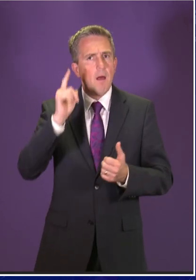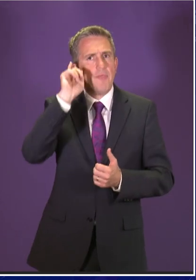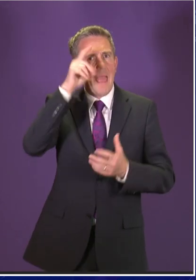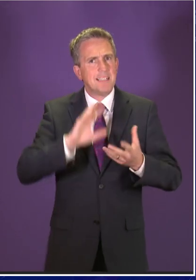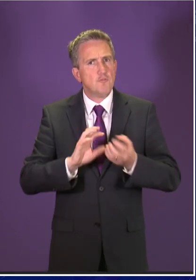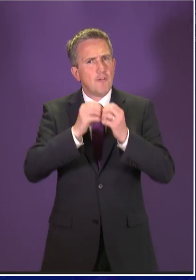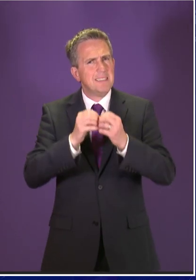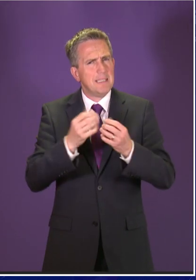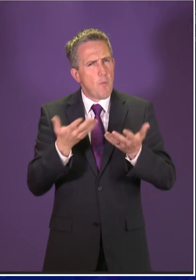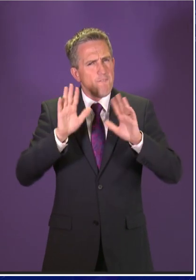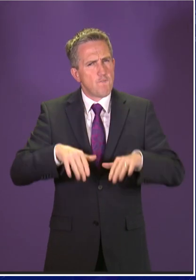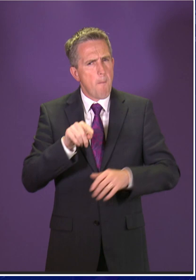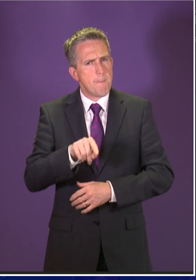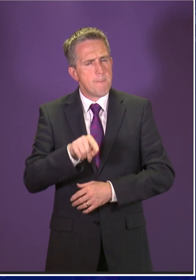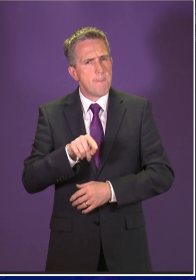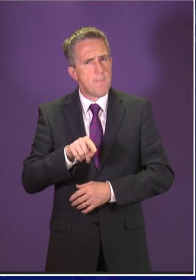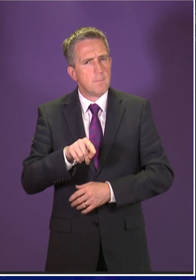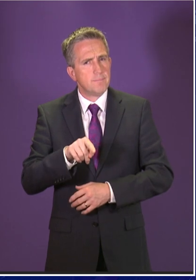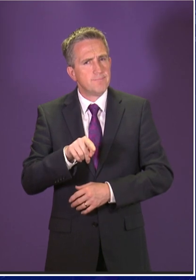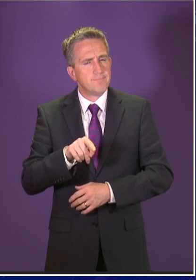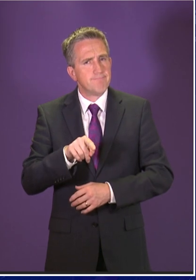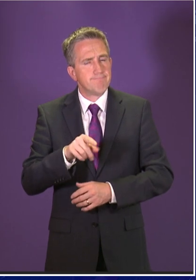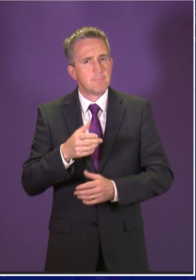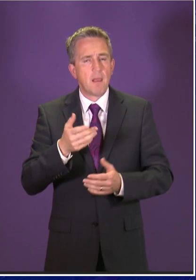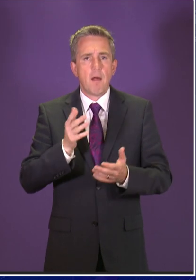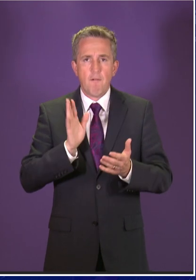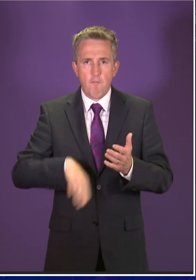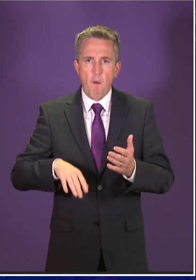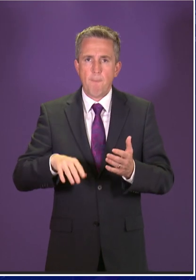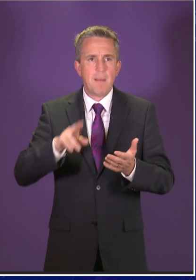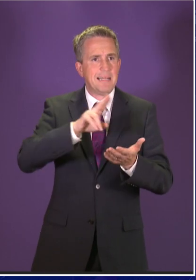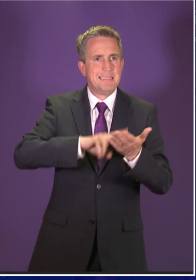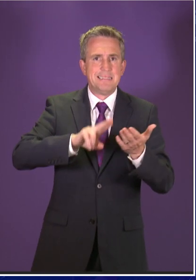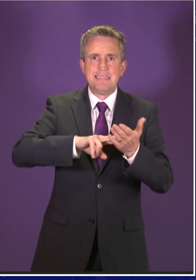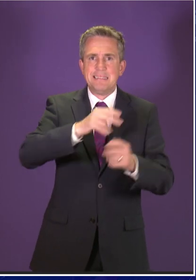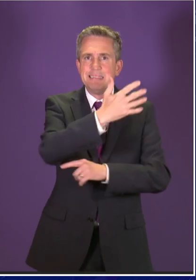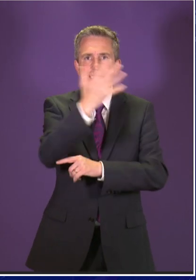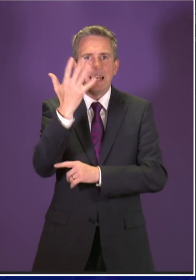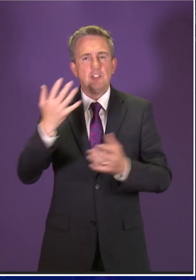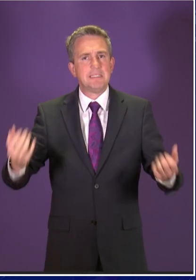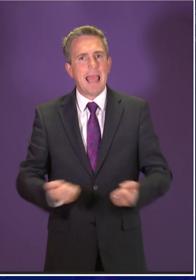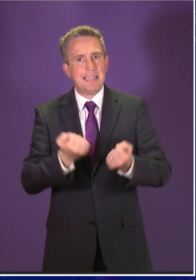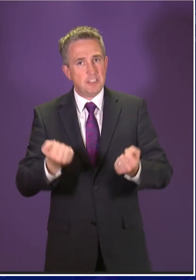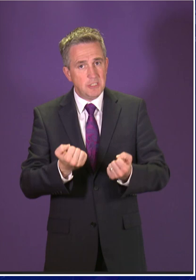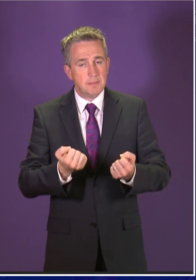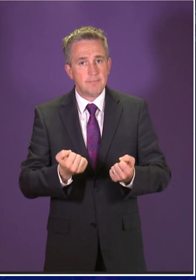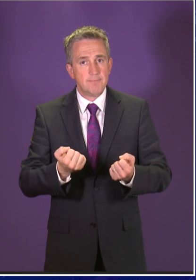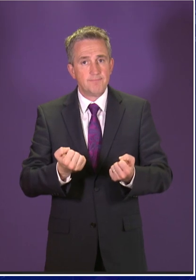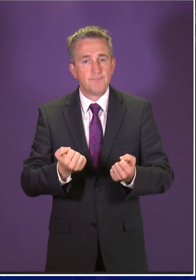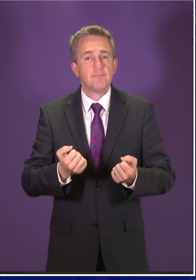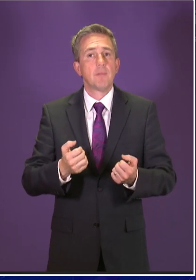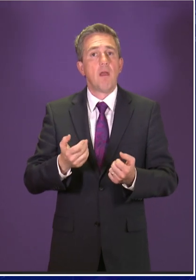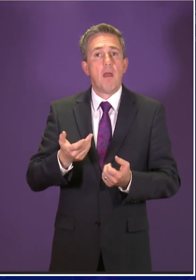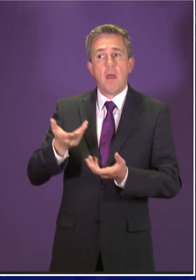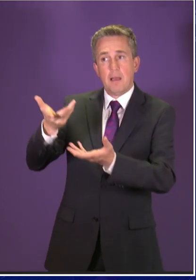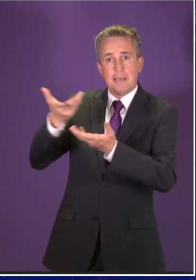creativity come from? It came from resting energy from nature. It also stemmed from wisdom, which was